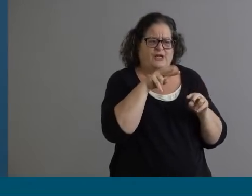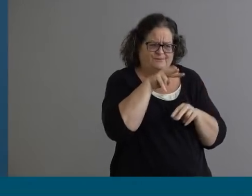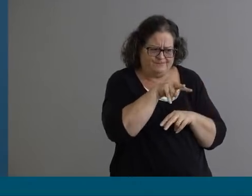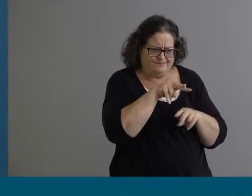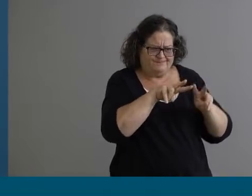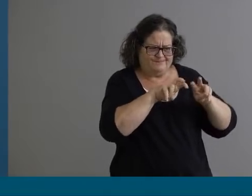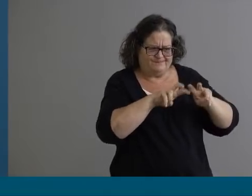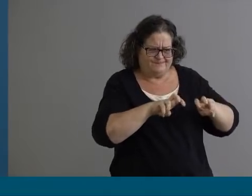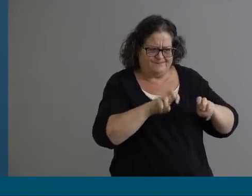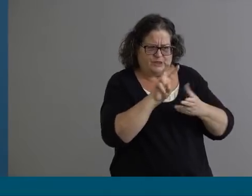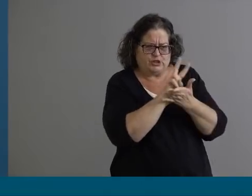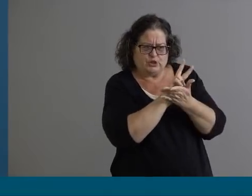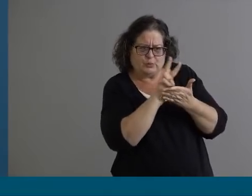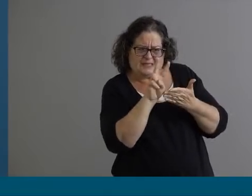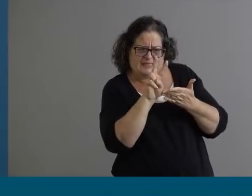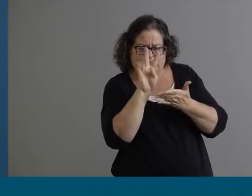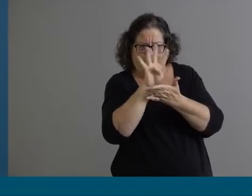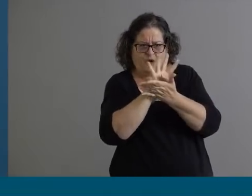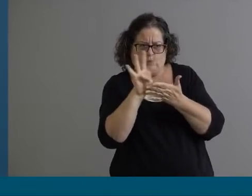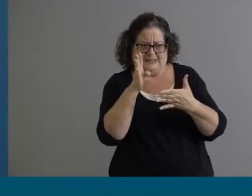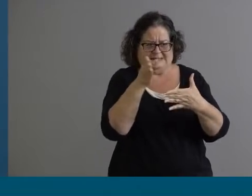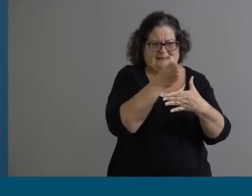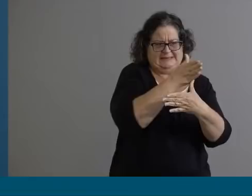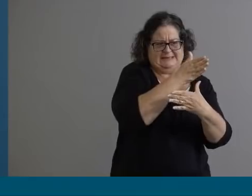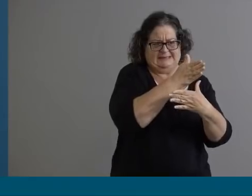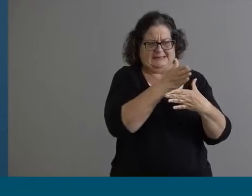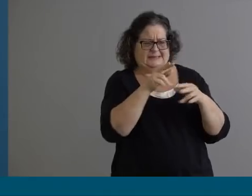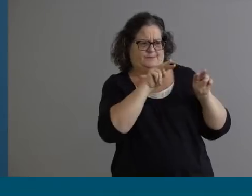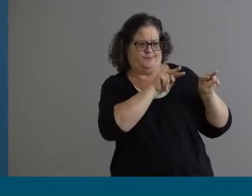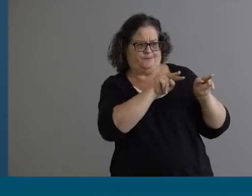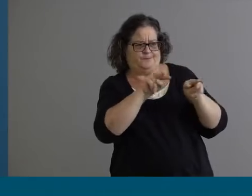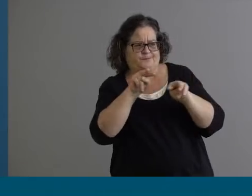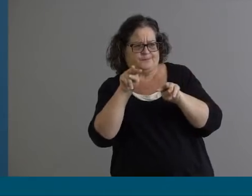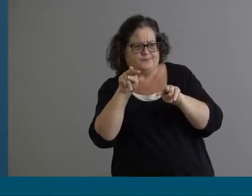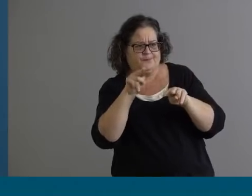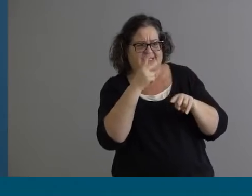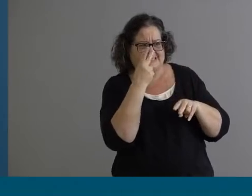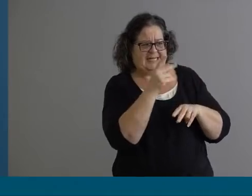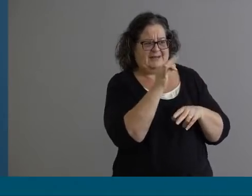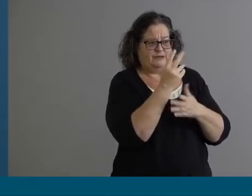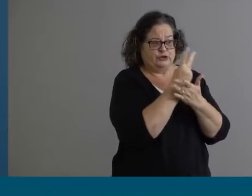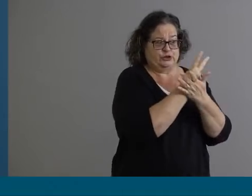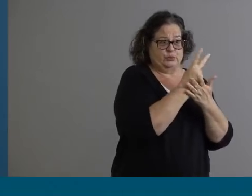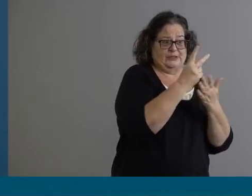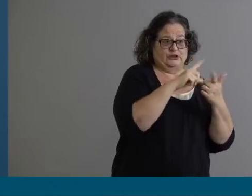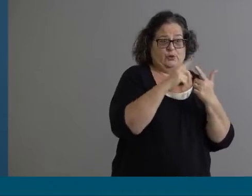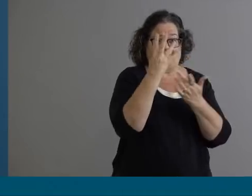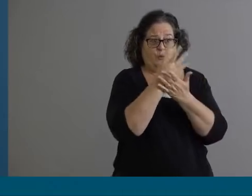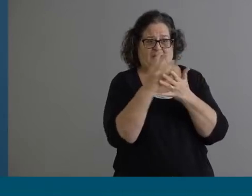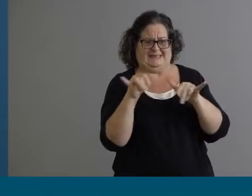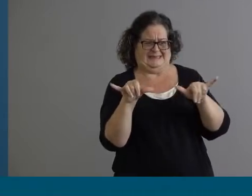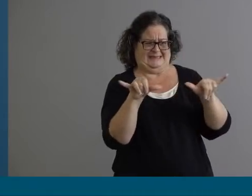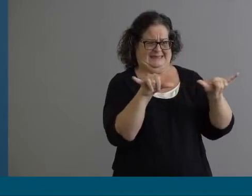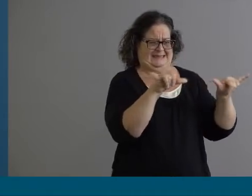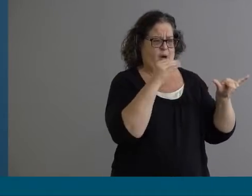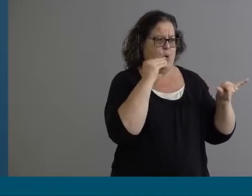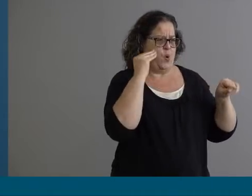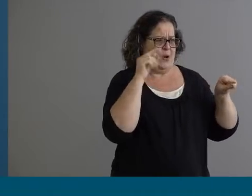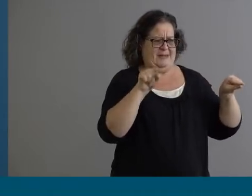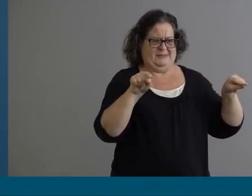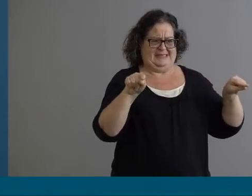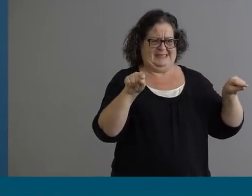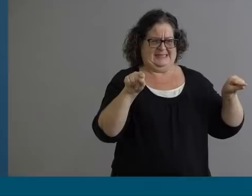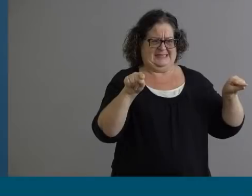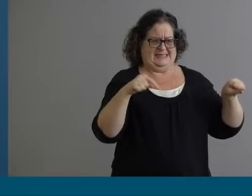really pressing, this idea of striking a message that you're safer at home, this idea of finding